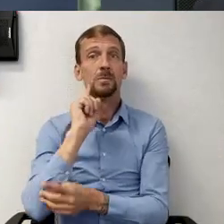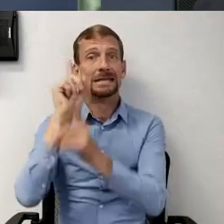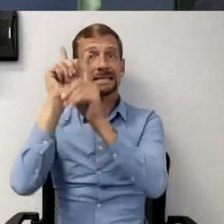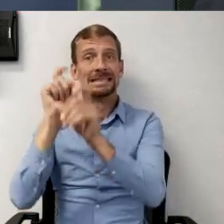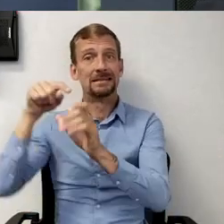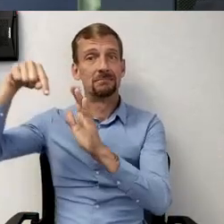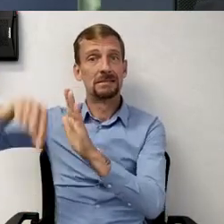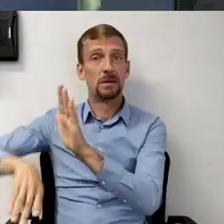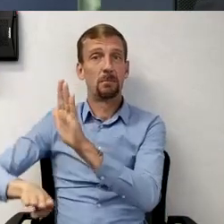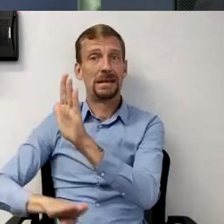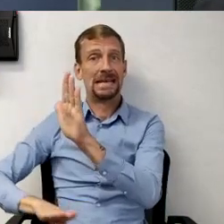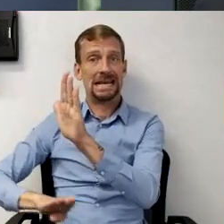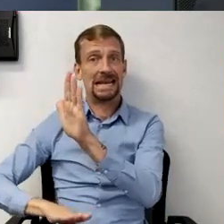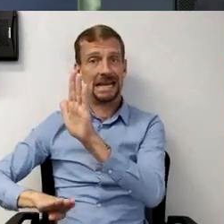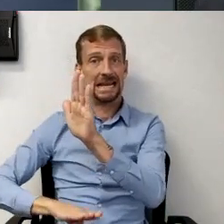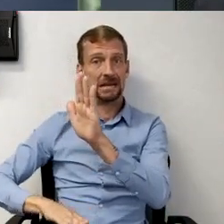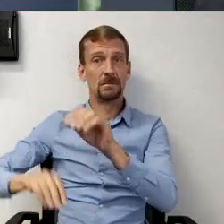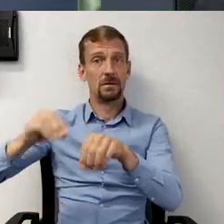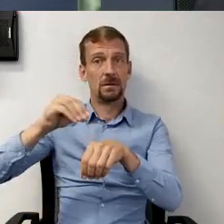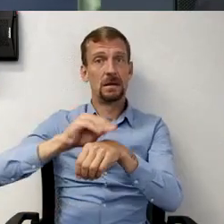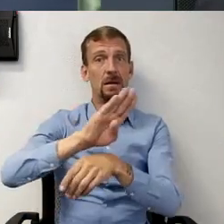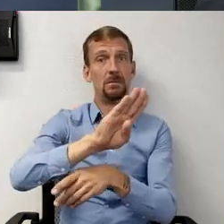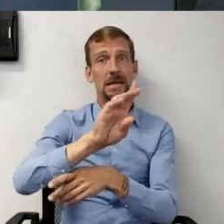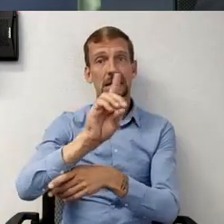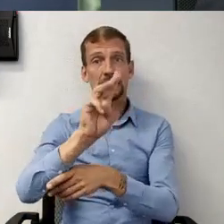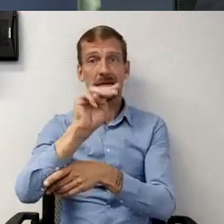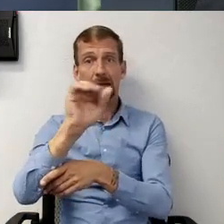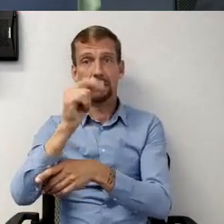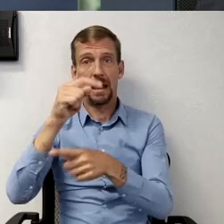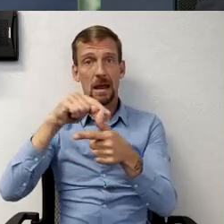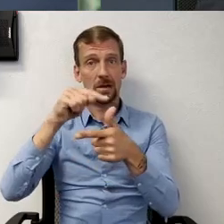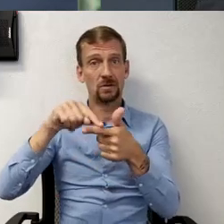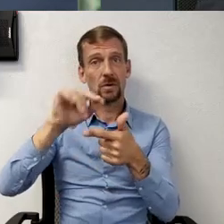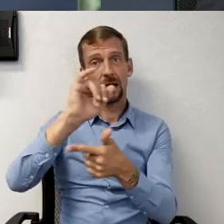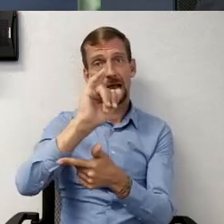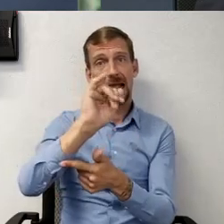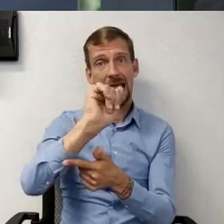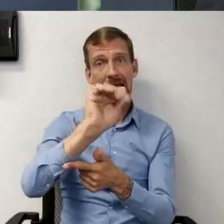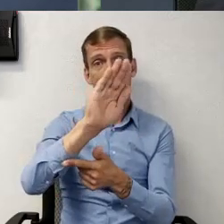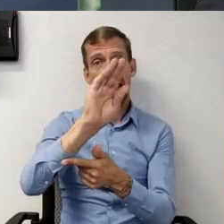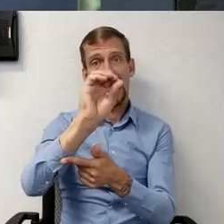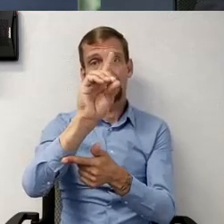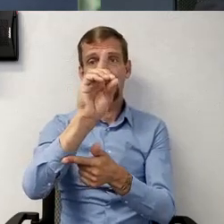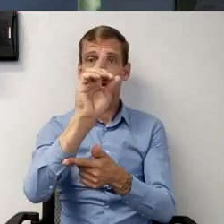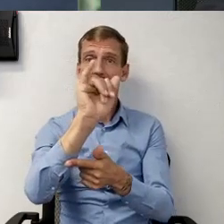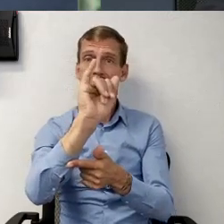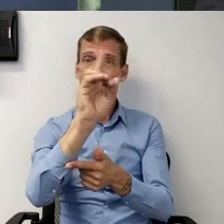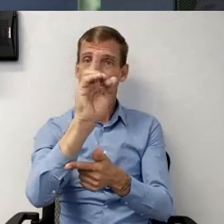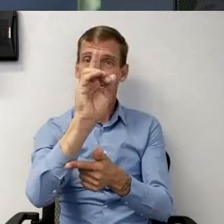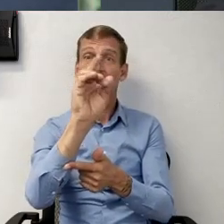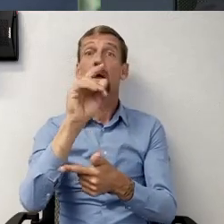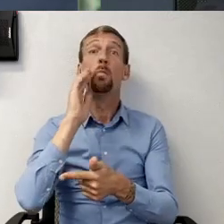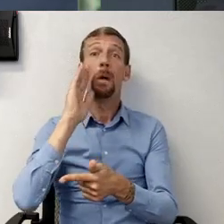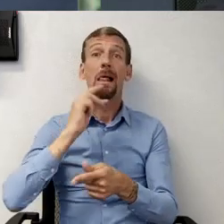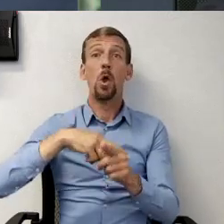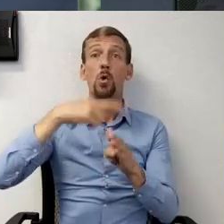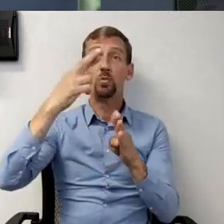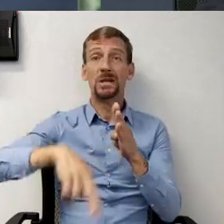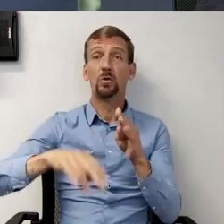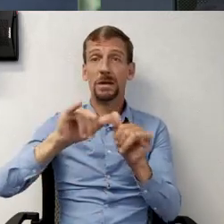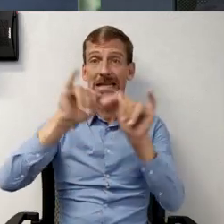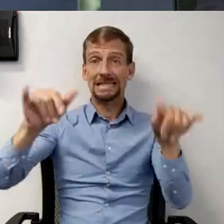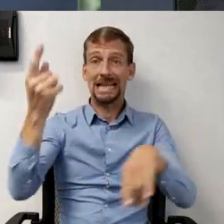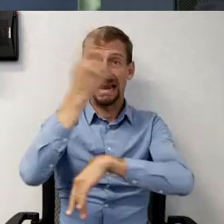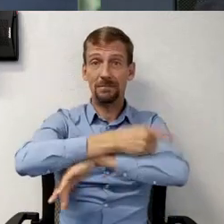tested in our lab on the BD Max or the Abbott ID Now platforms. Right. And we will have results back either that same day